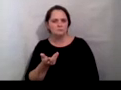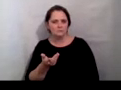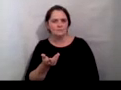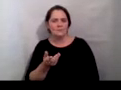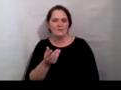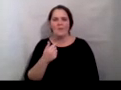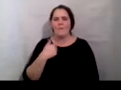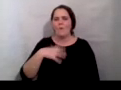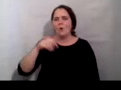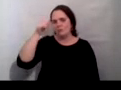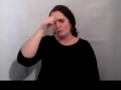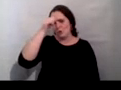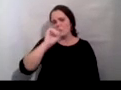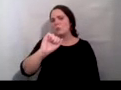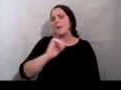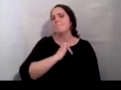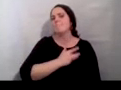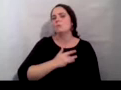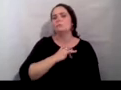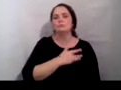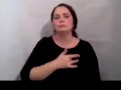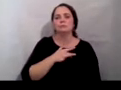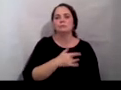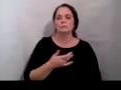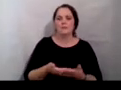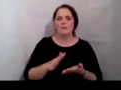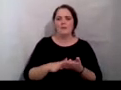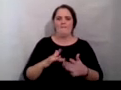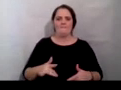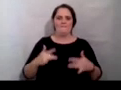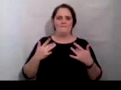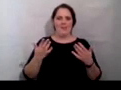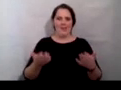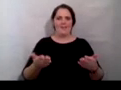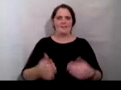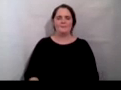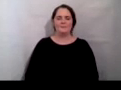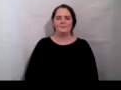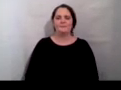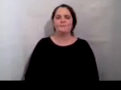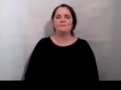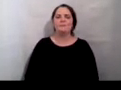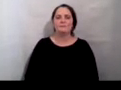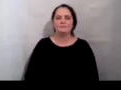your response? So we're trying to tap a little bit more into emotions now. Thanks.